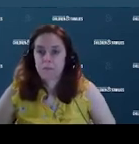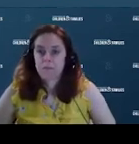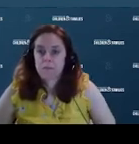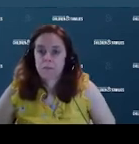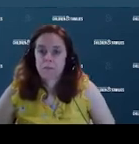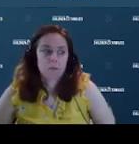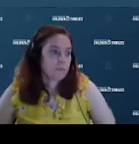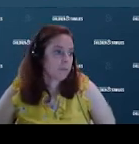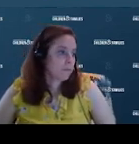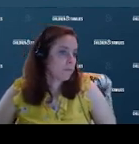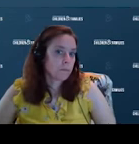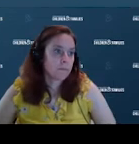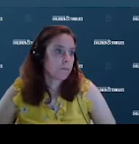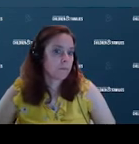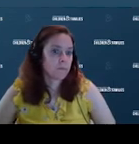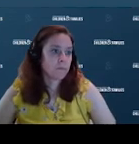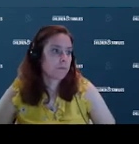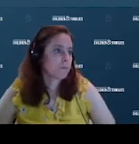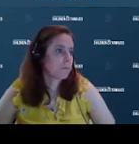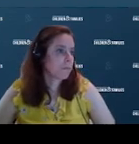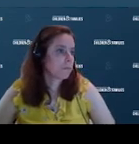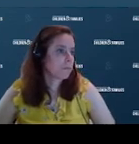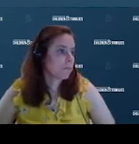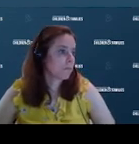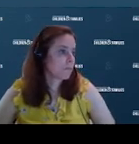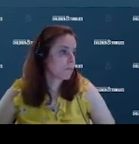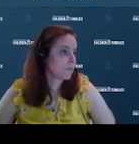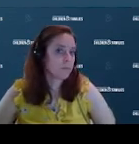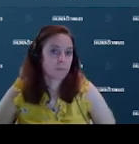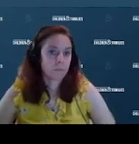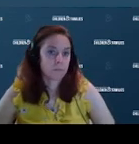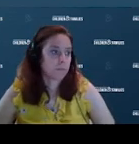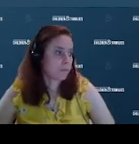accordance with HHS.